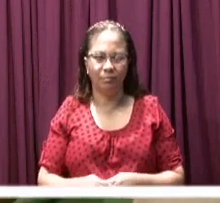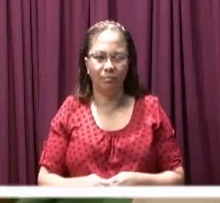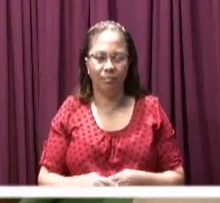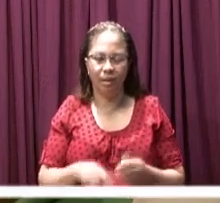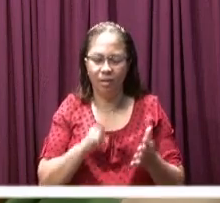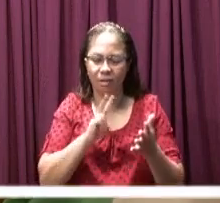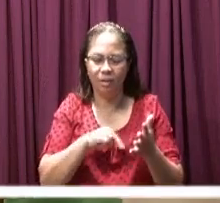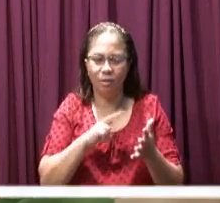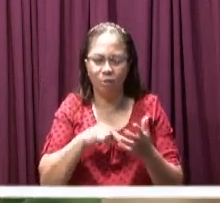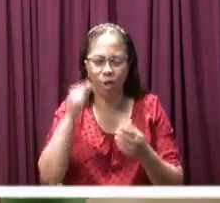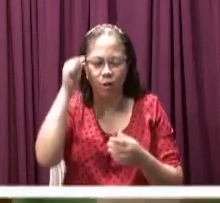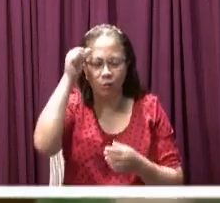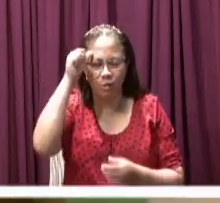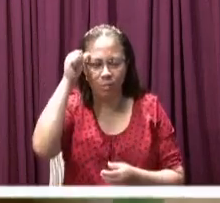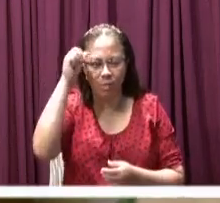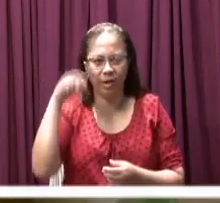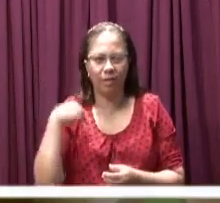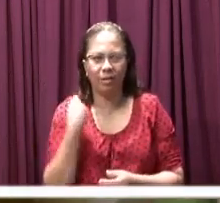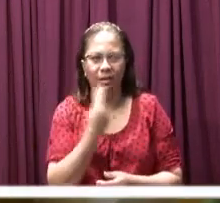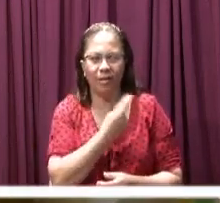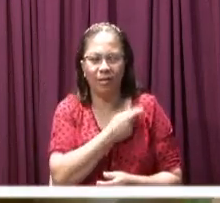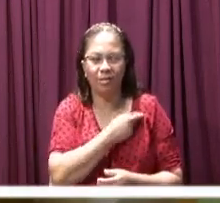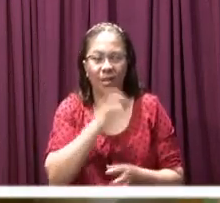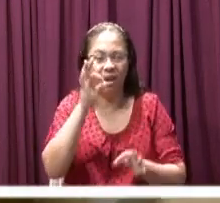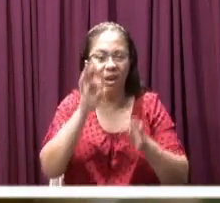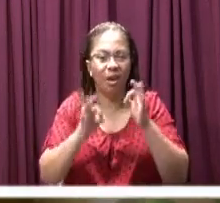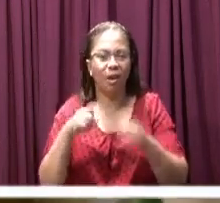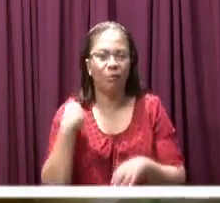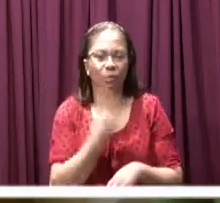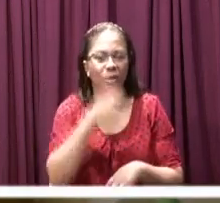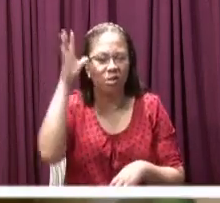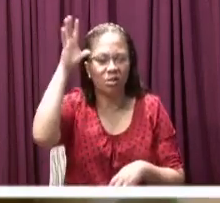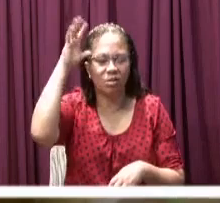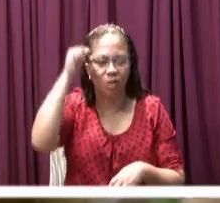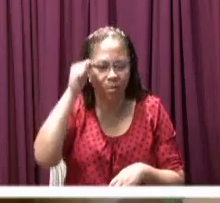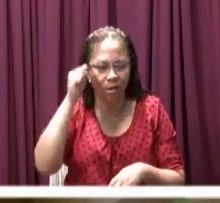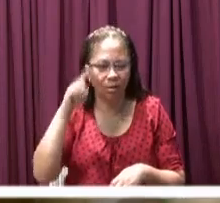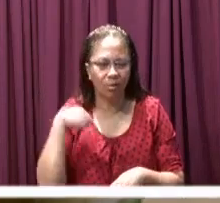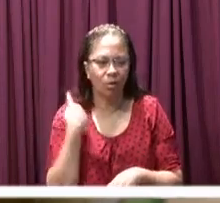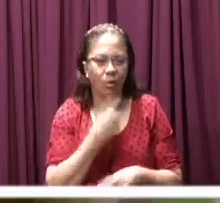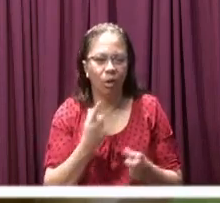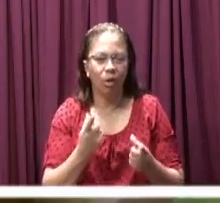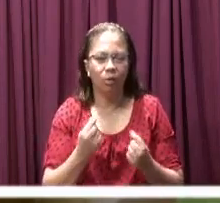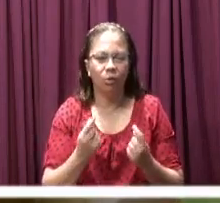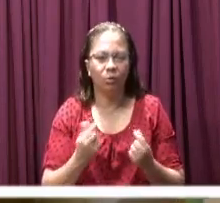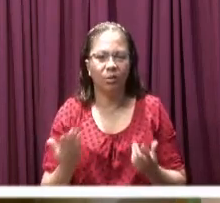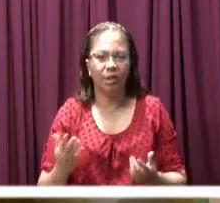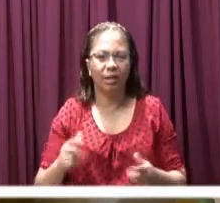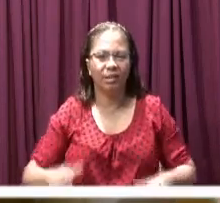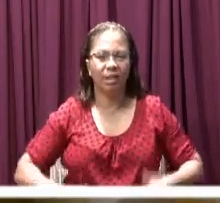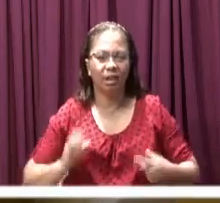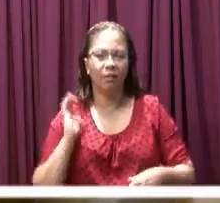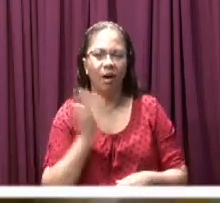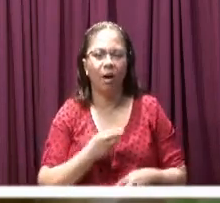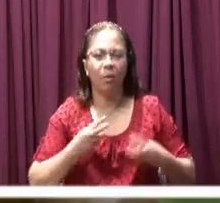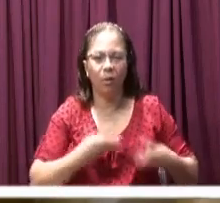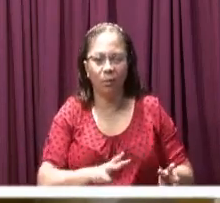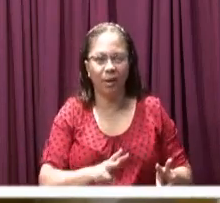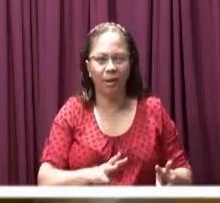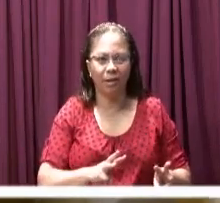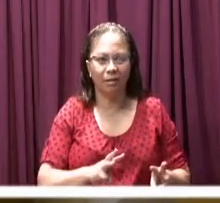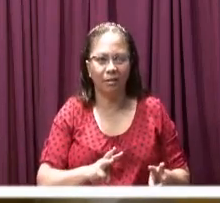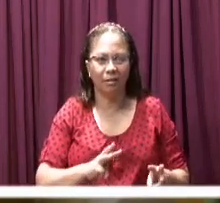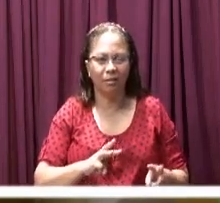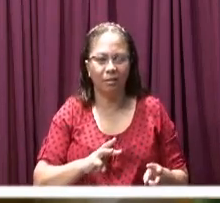what the text is reminding us is that when we are stubborn and own way, we are like sheep without a shepherd. It is not because the